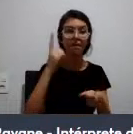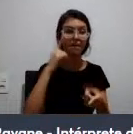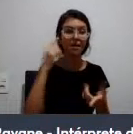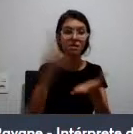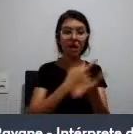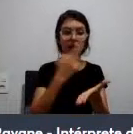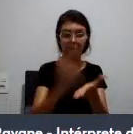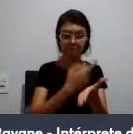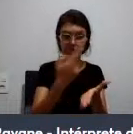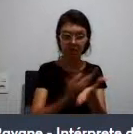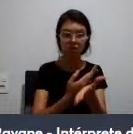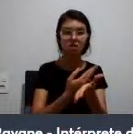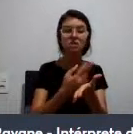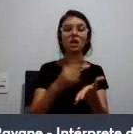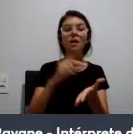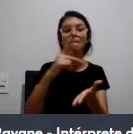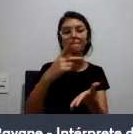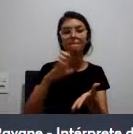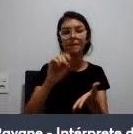periódico para o qual escreve.